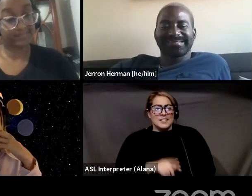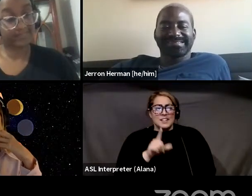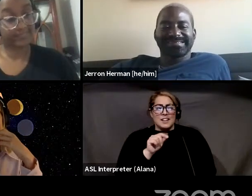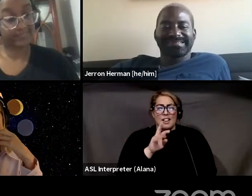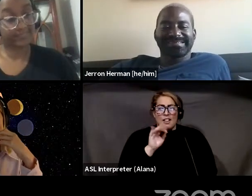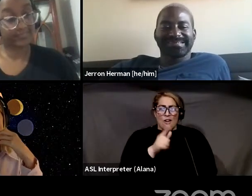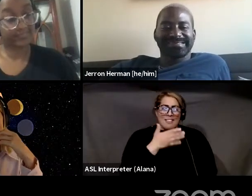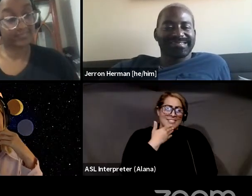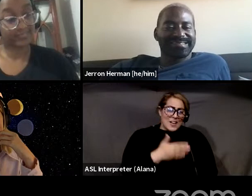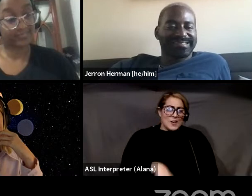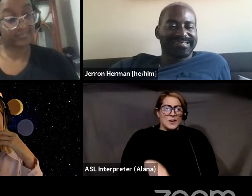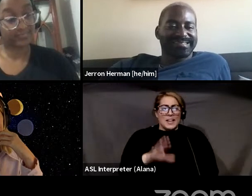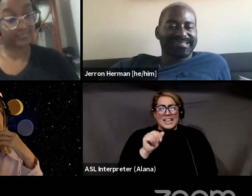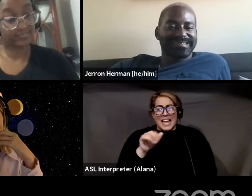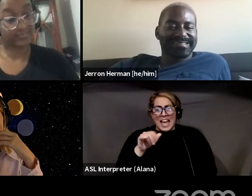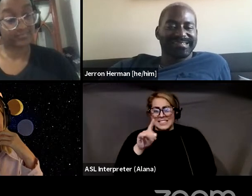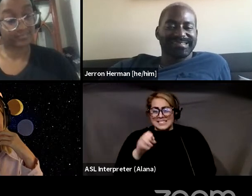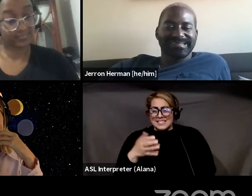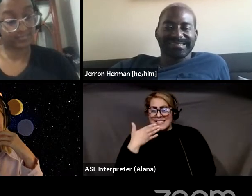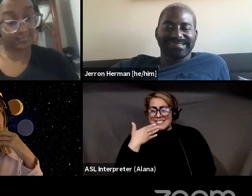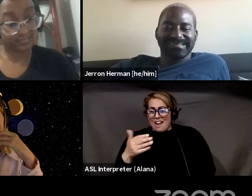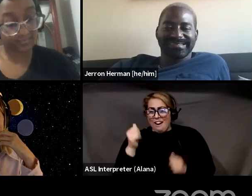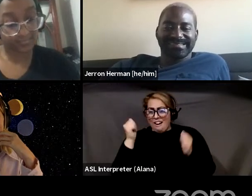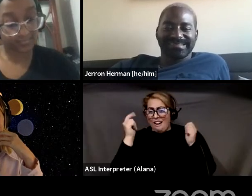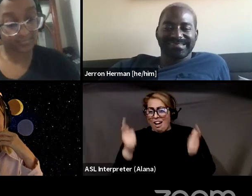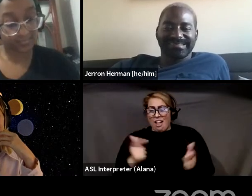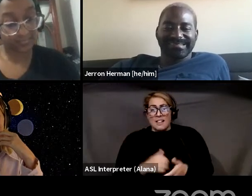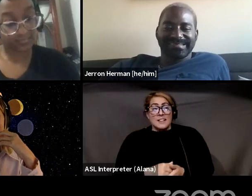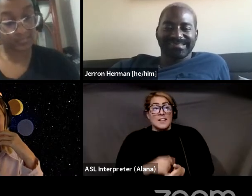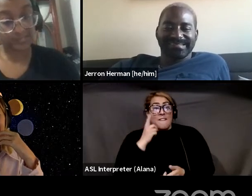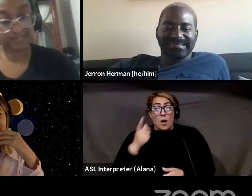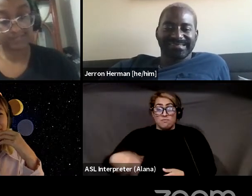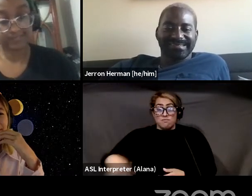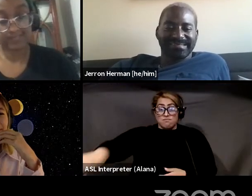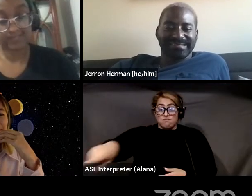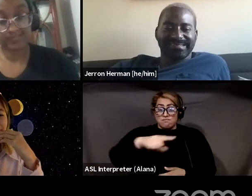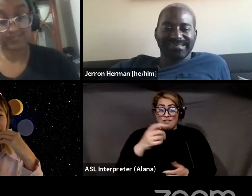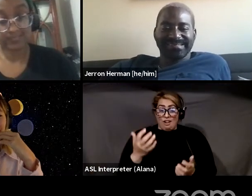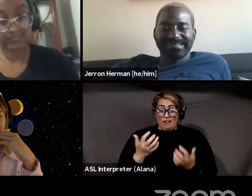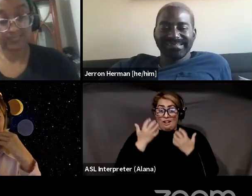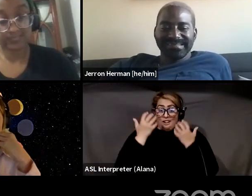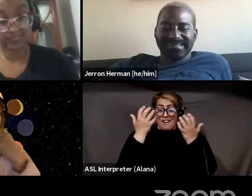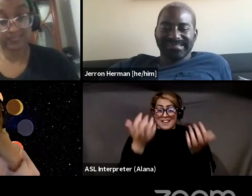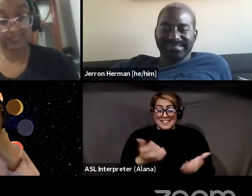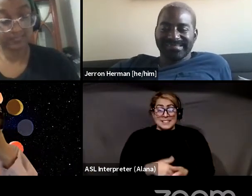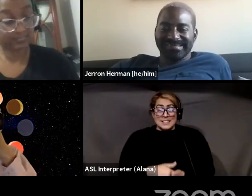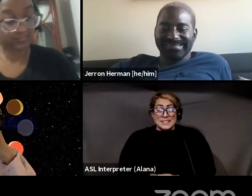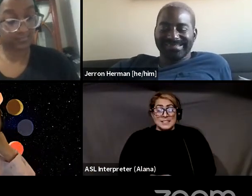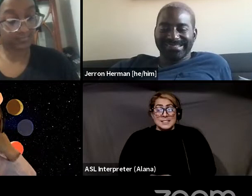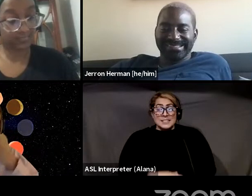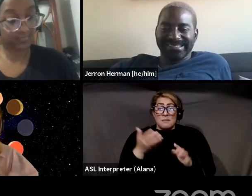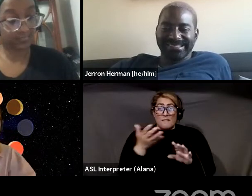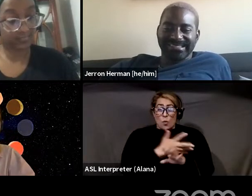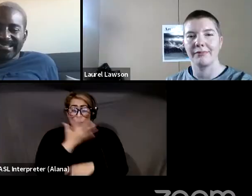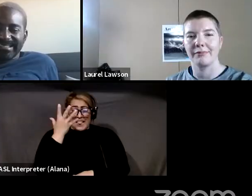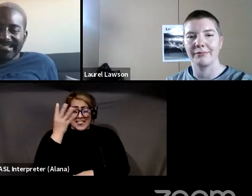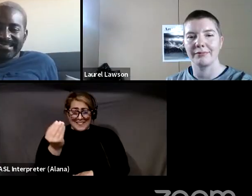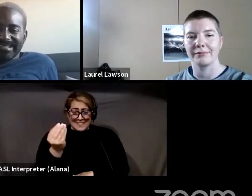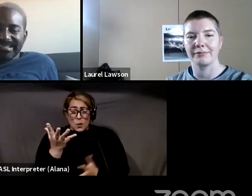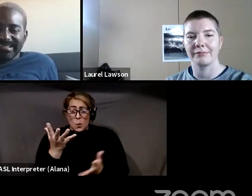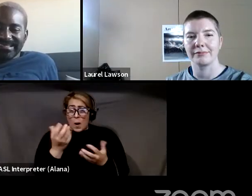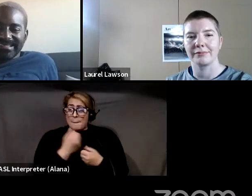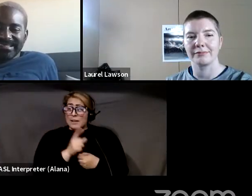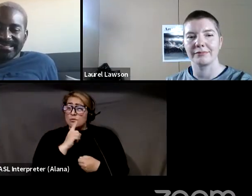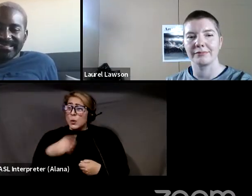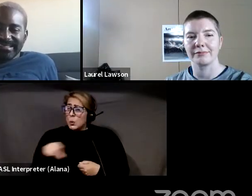Thank you, everyone. So for our audience, before we go, I just want to make sure that you have everything